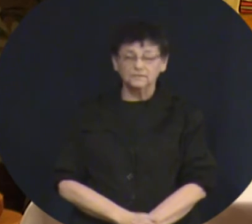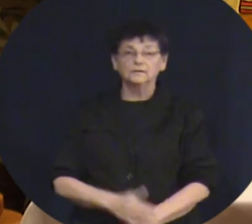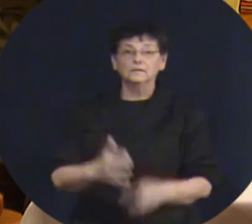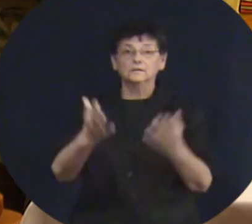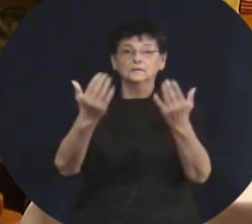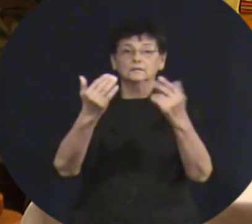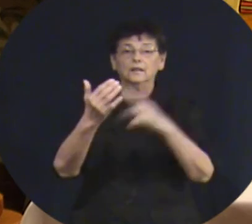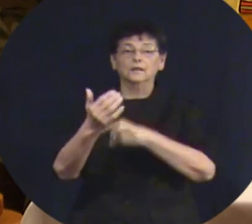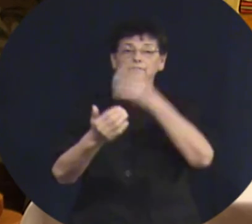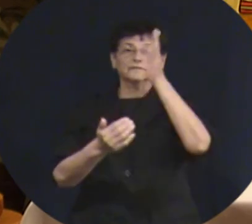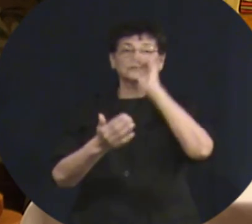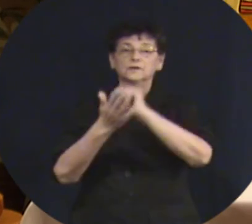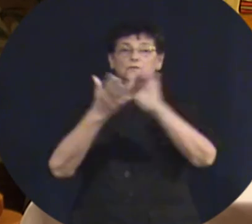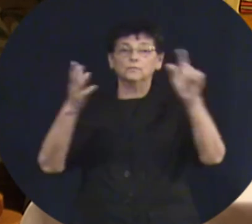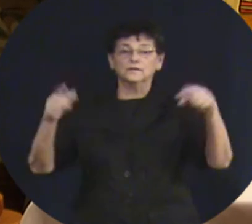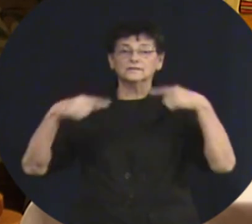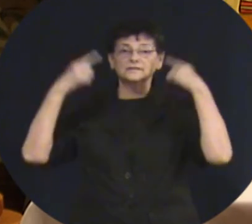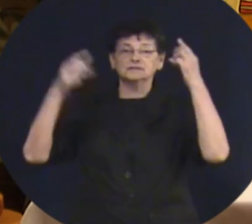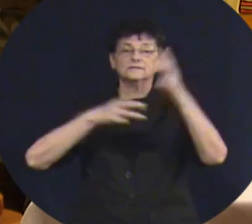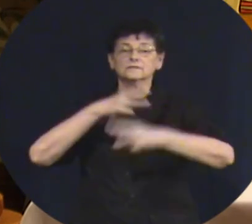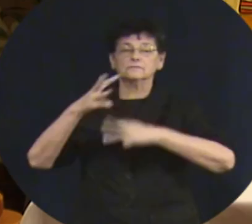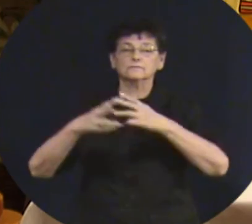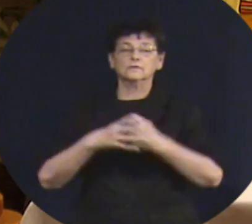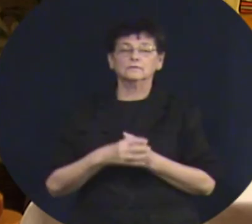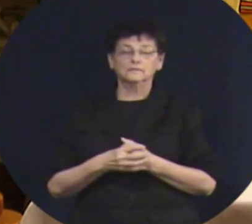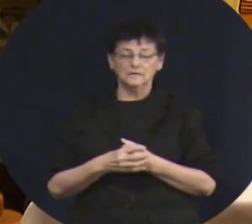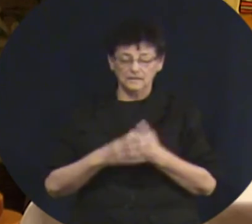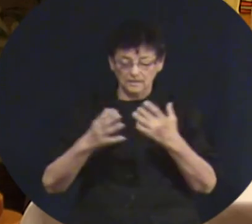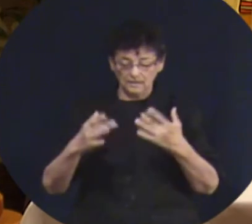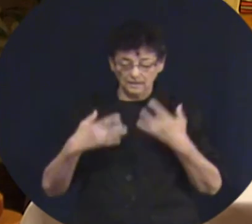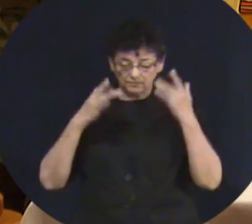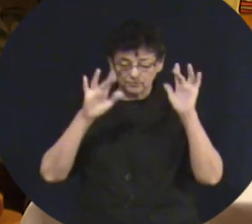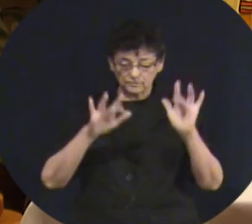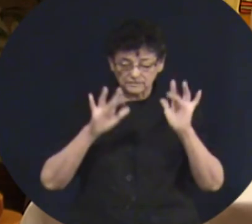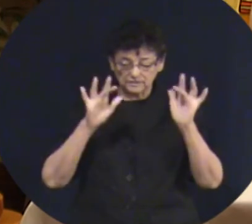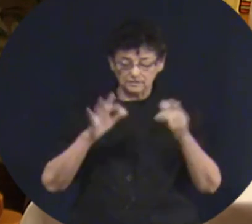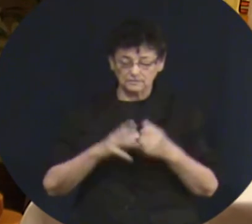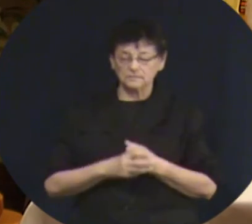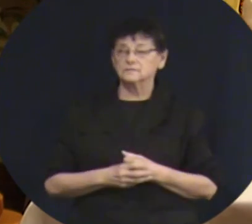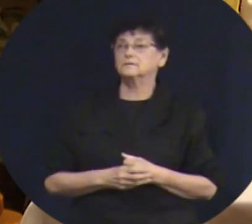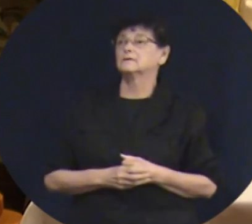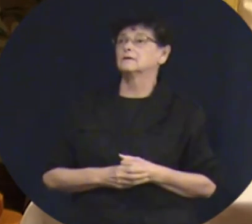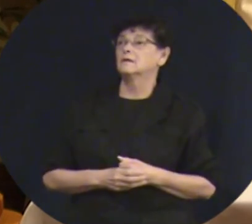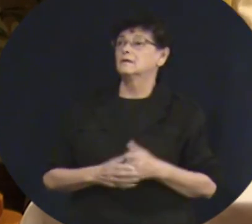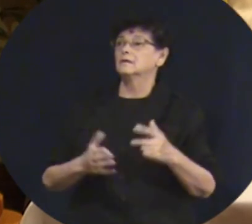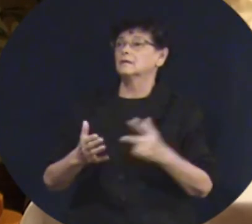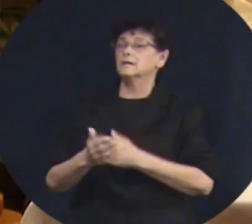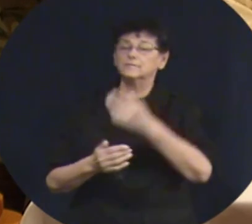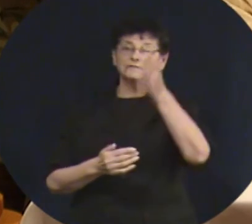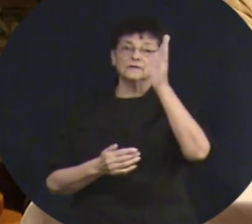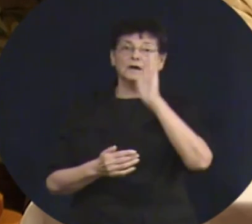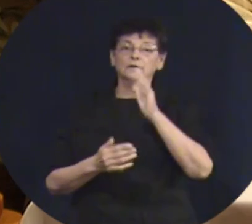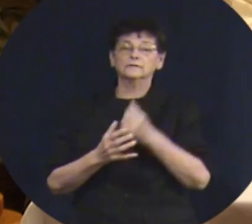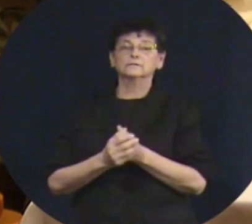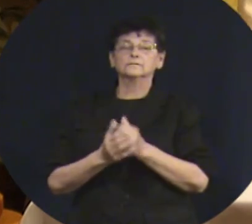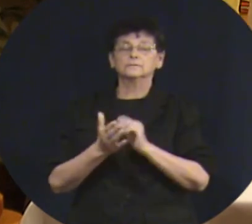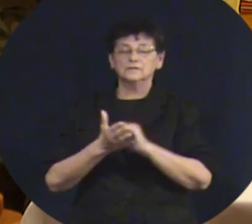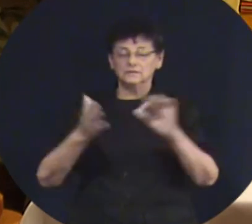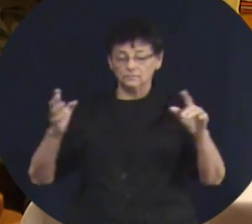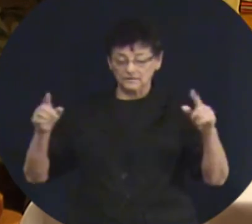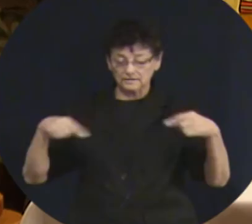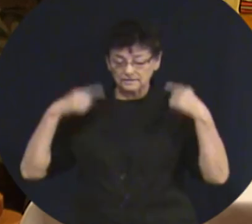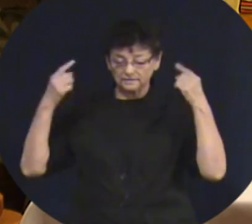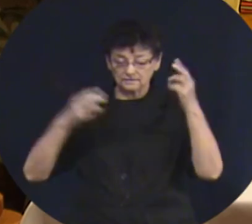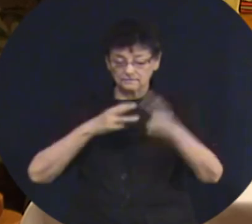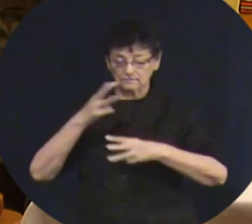Lamb of God, you take away the sins of the world. Have mercy on us. Lamb of God, you